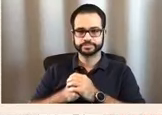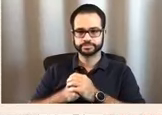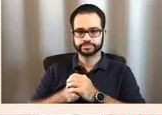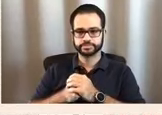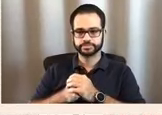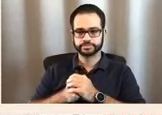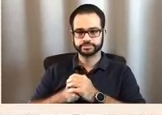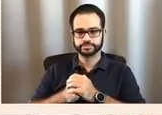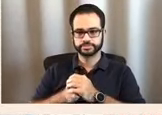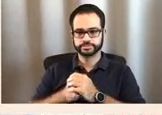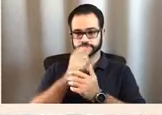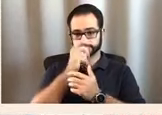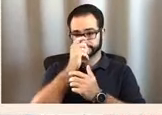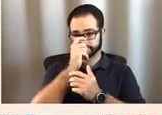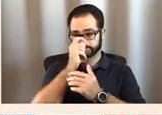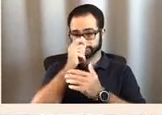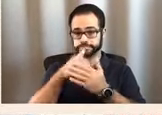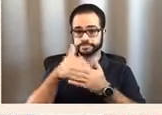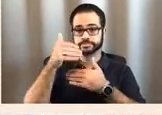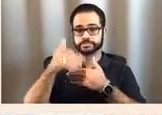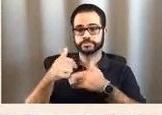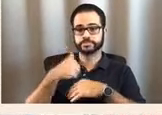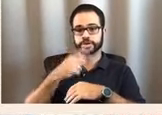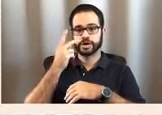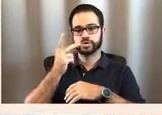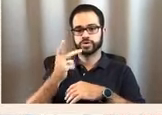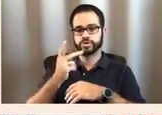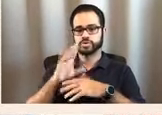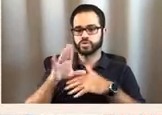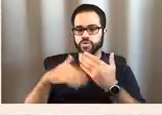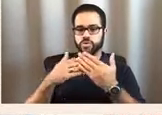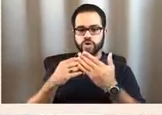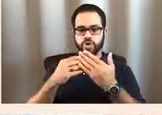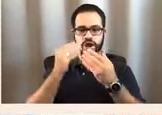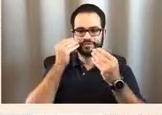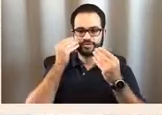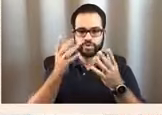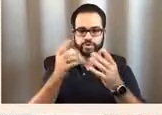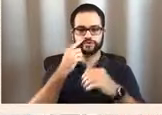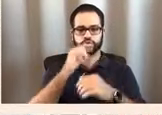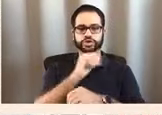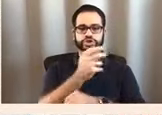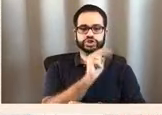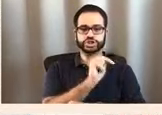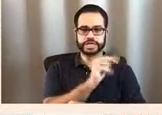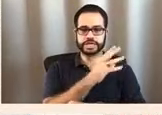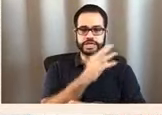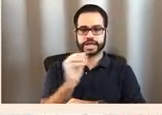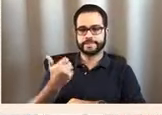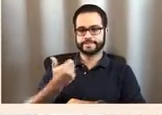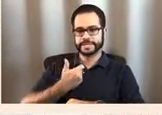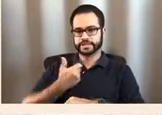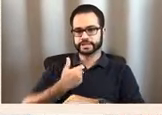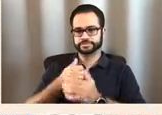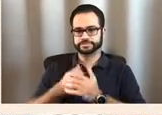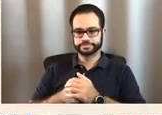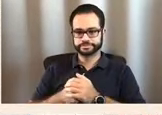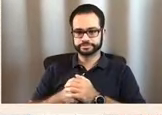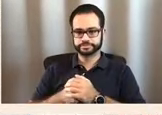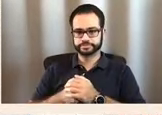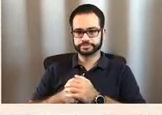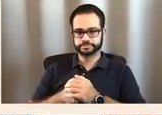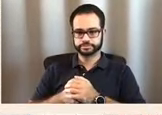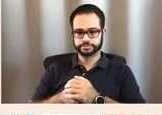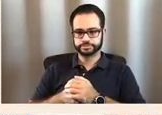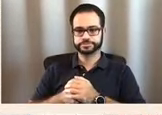On the next slide, I'll show you all the information for Jan Pierce and also my information for Kirsten Lee